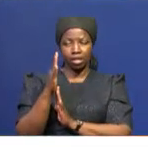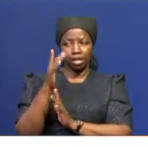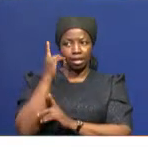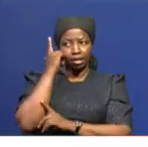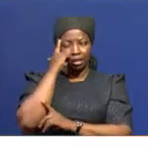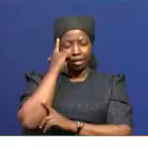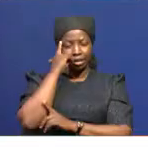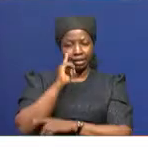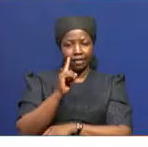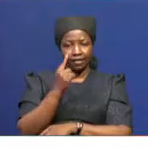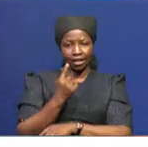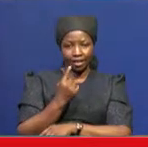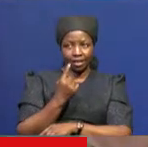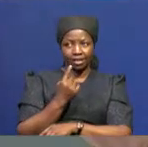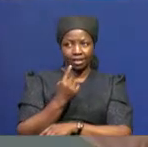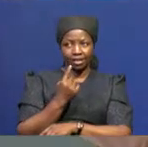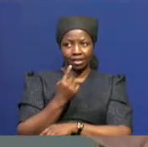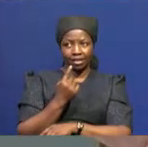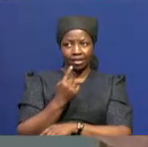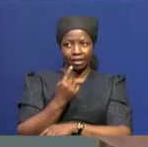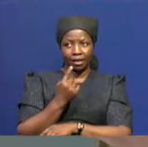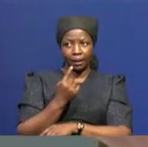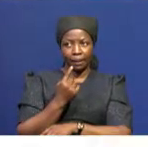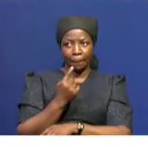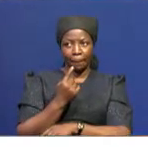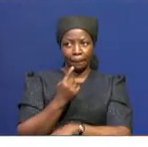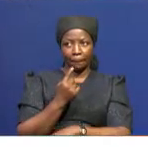all, as the